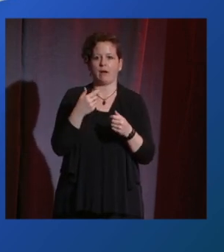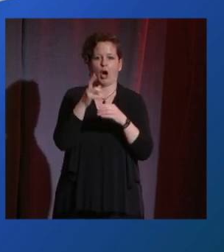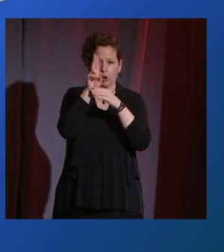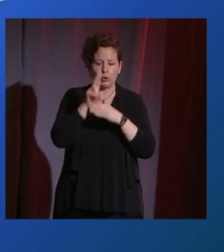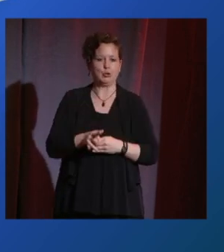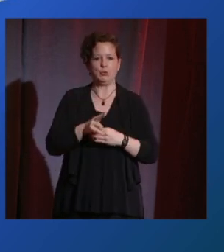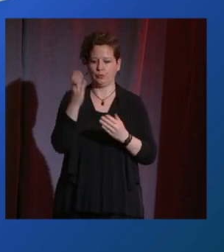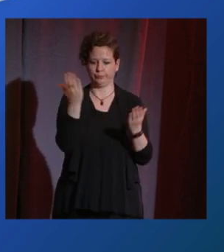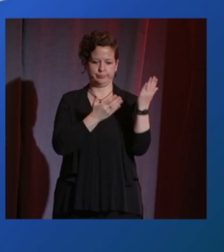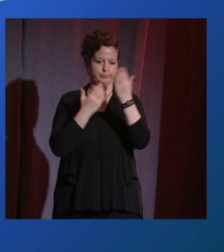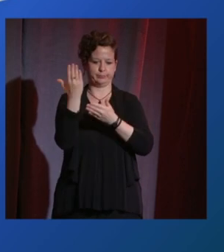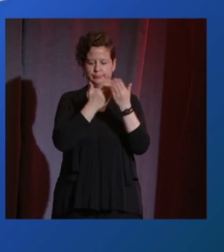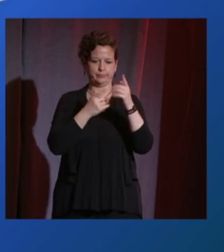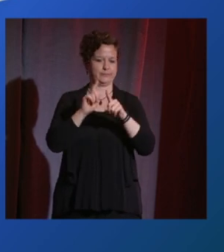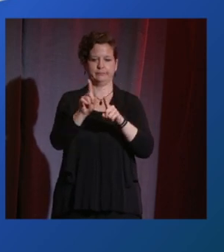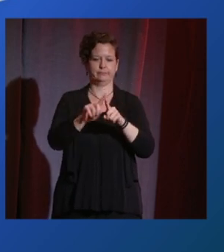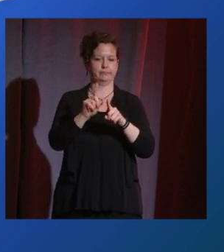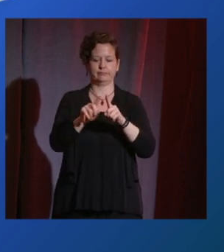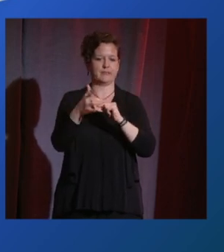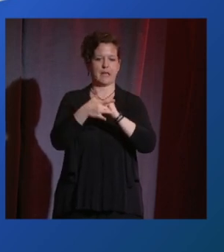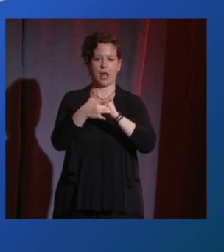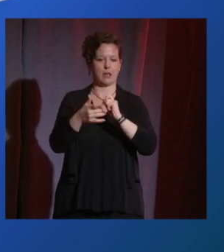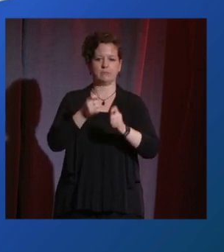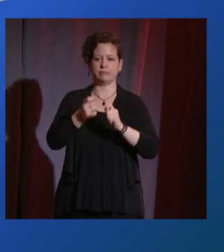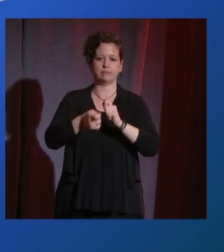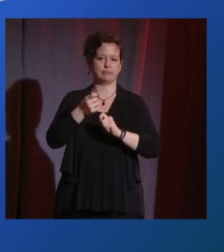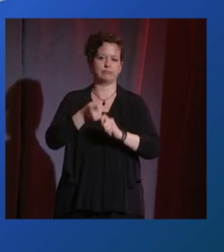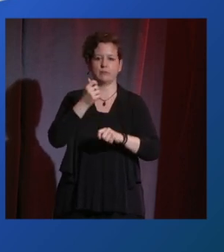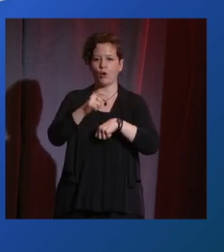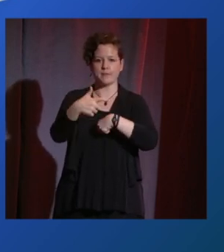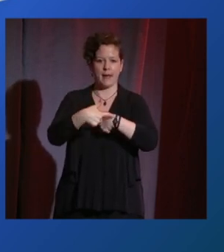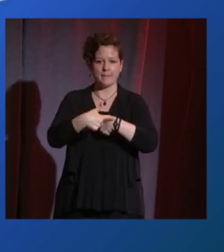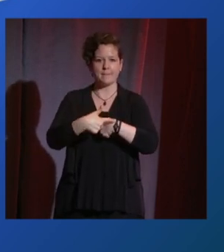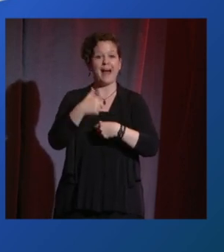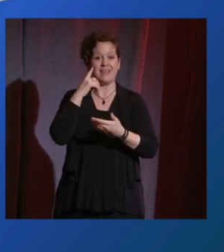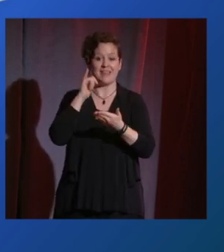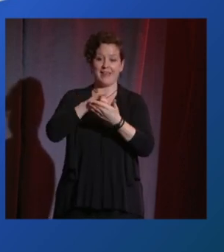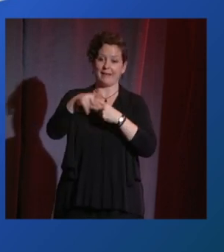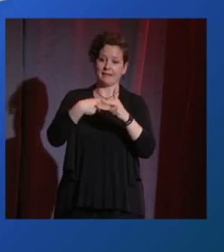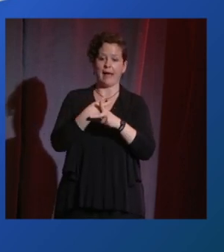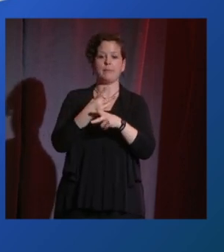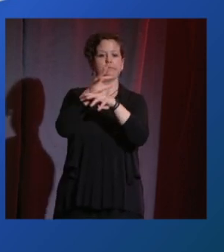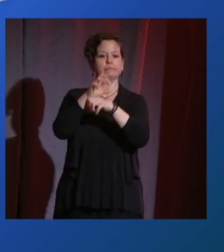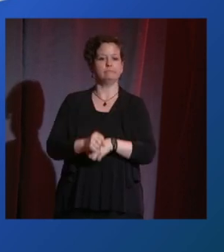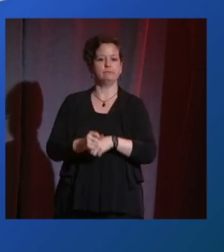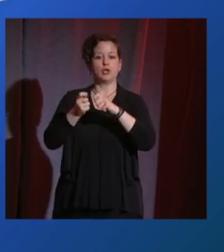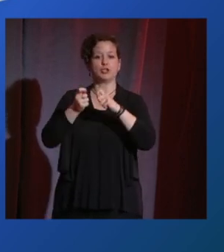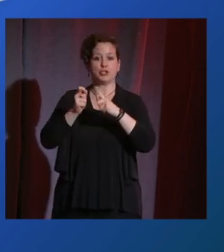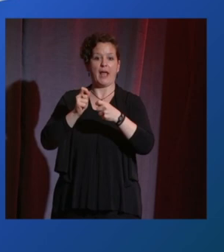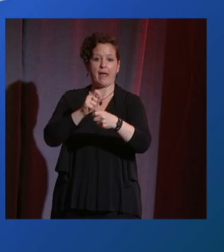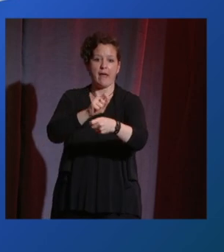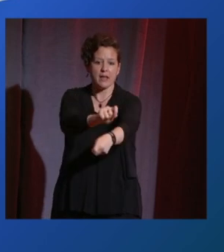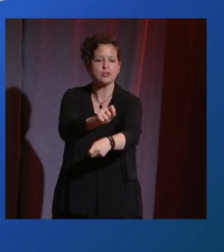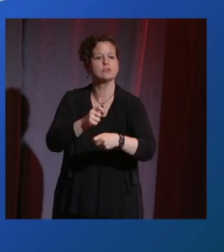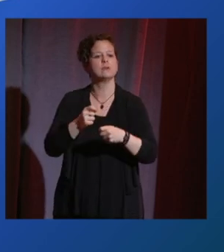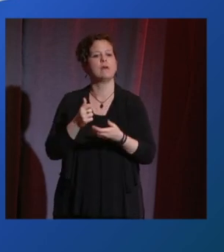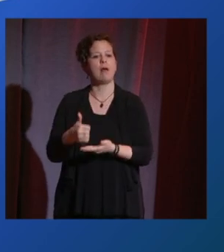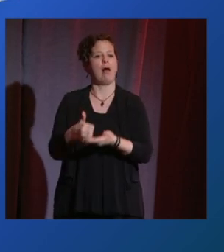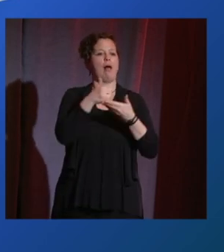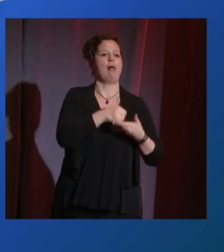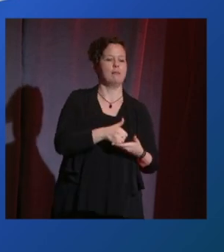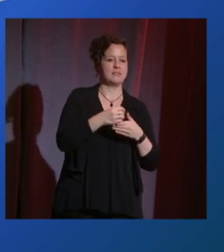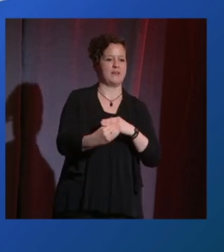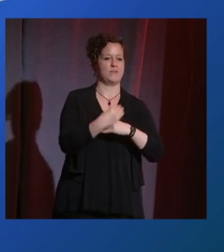evolving with that technology and I think that transfers to all aspects of our skills and our values as